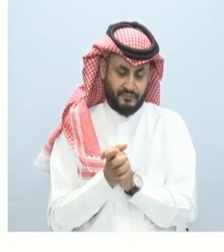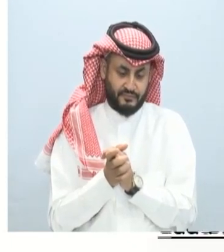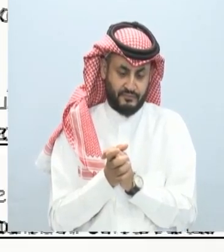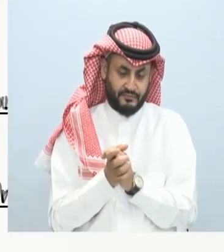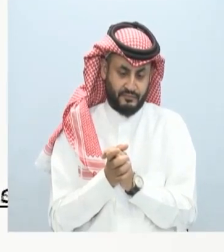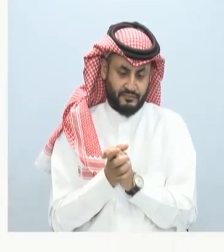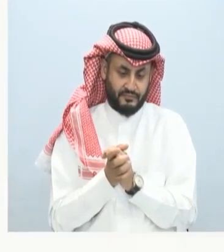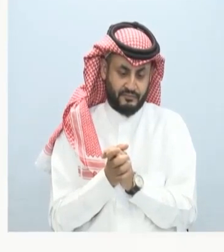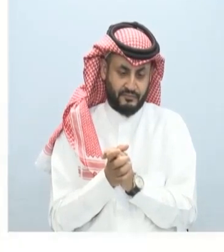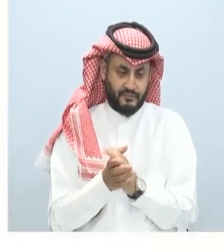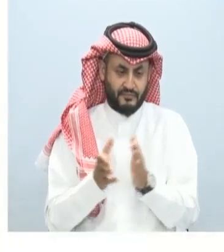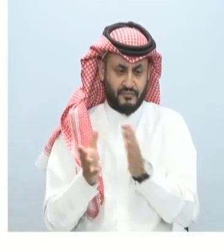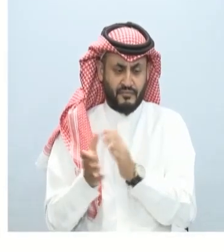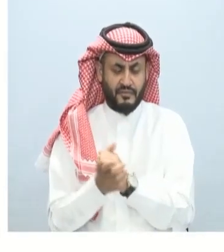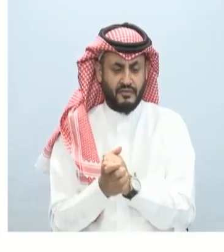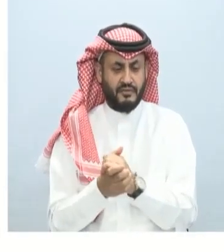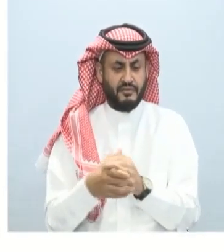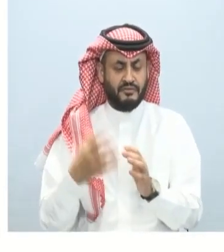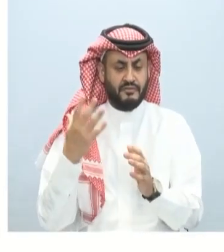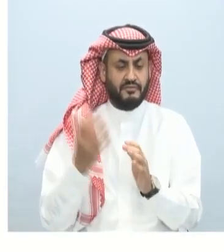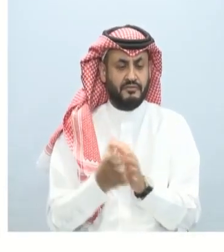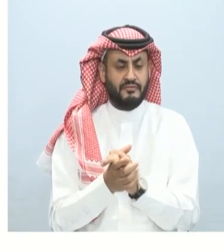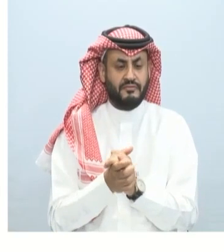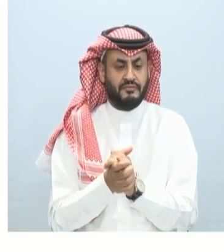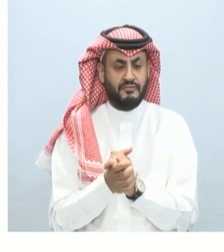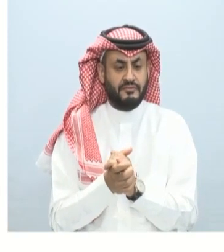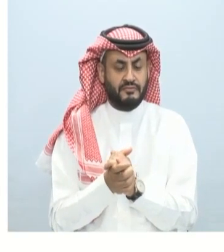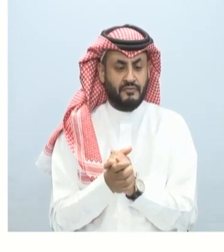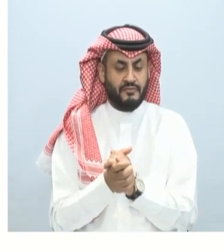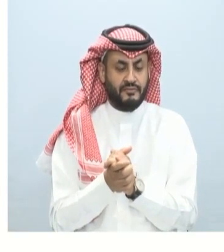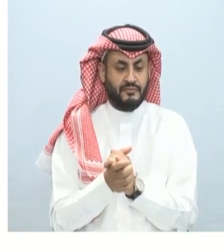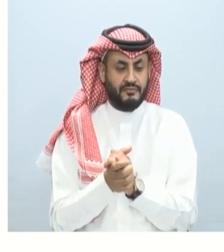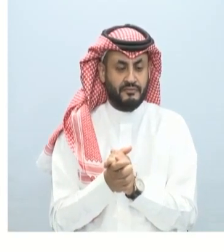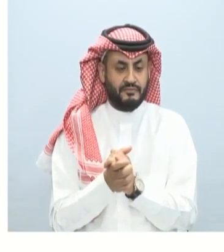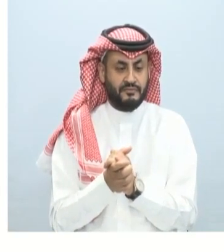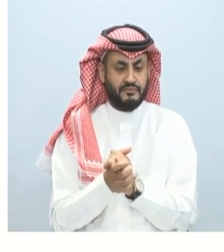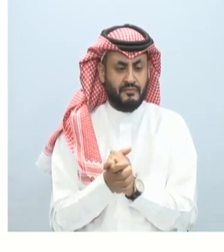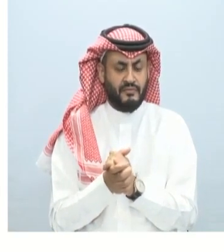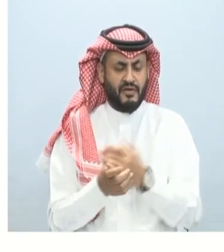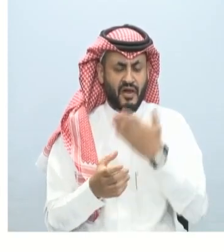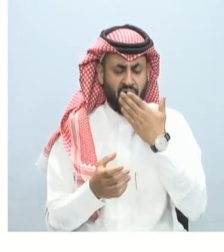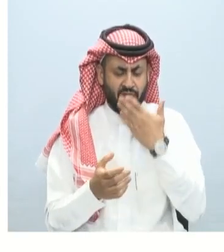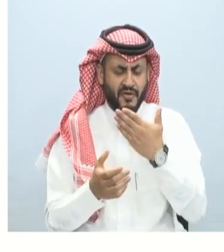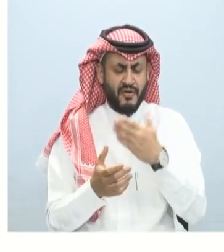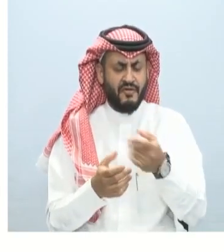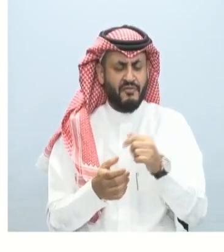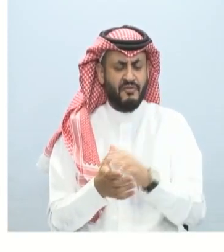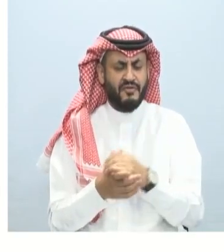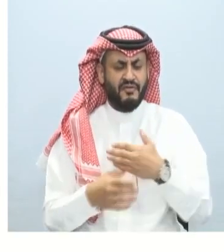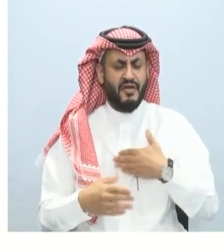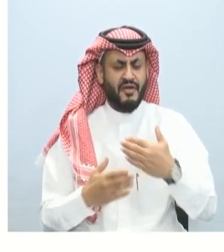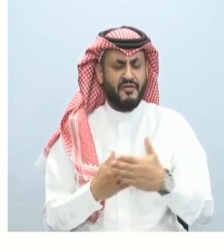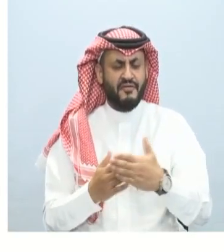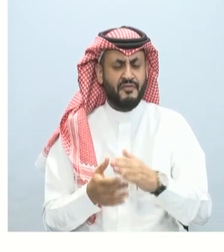Moving on with our exercise, we have here number 5. The cough was so persistent, after a while, she